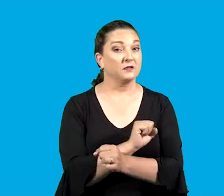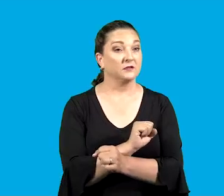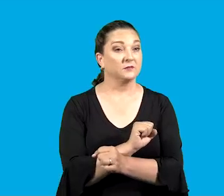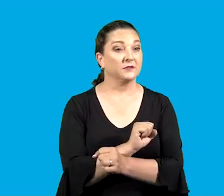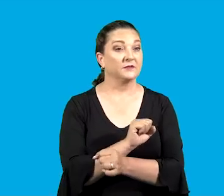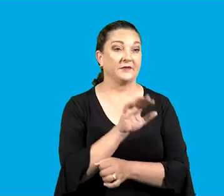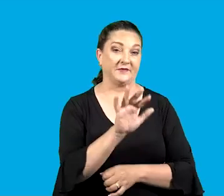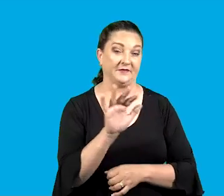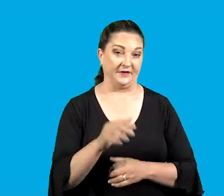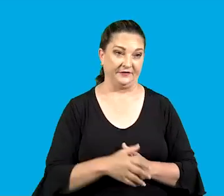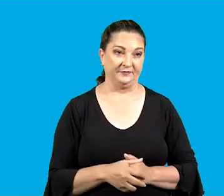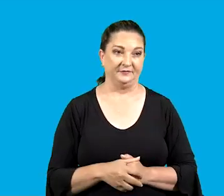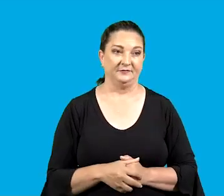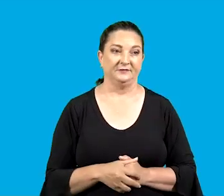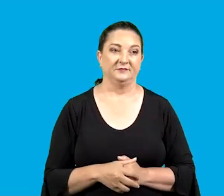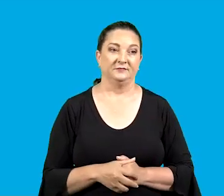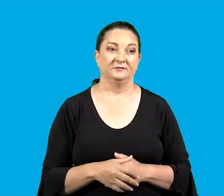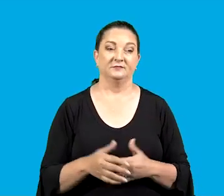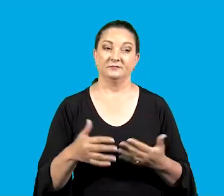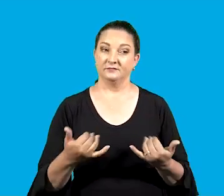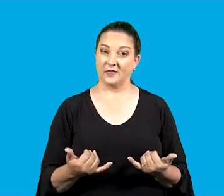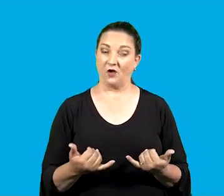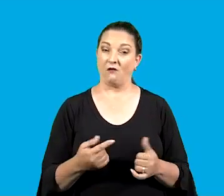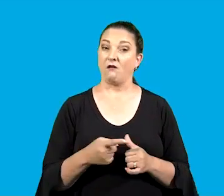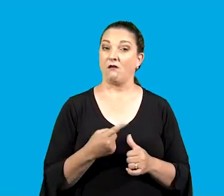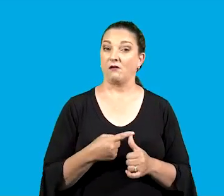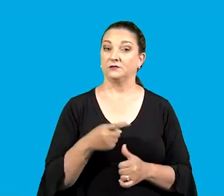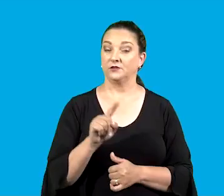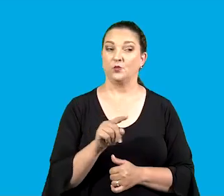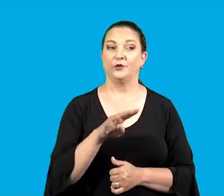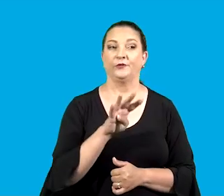multiply by 55. That is going to give me